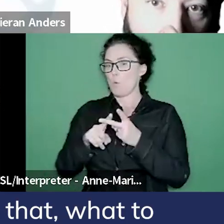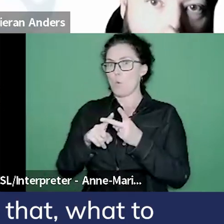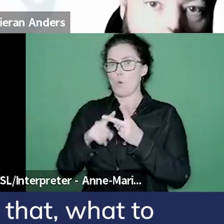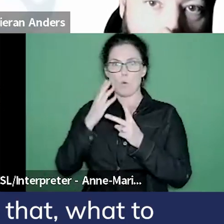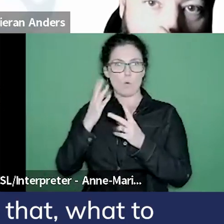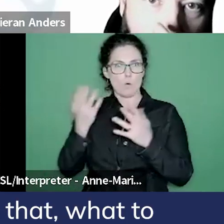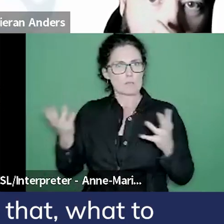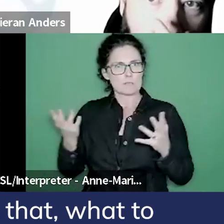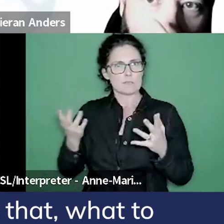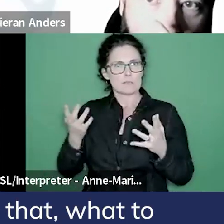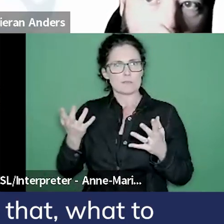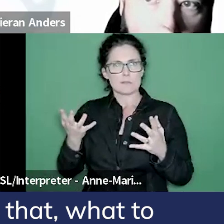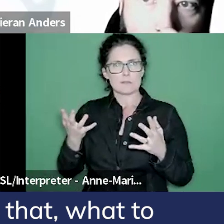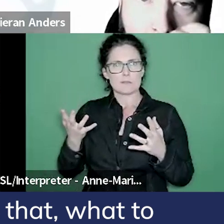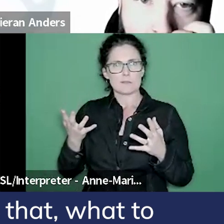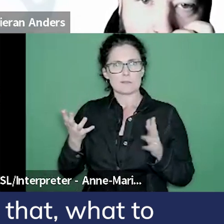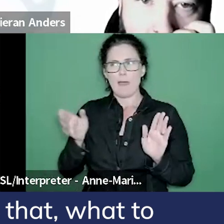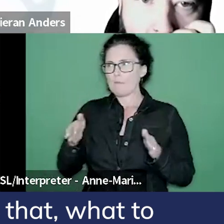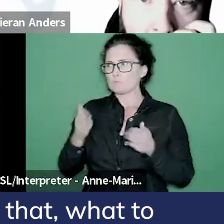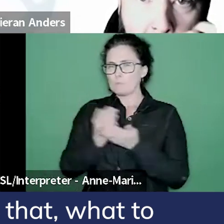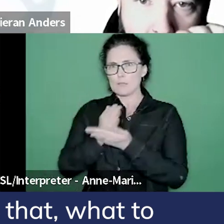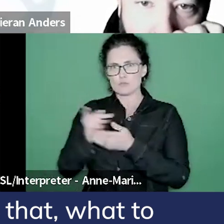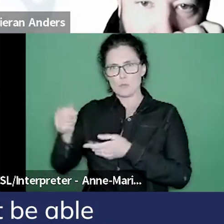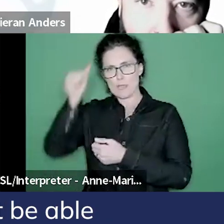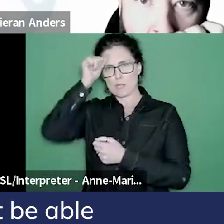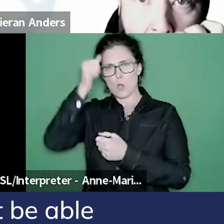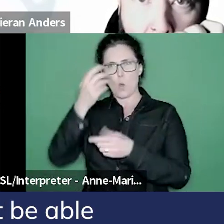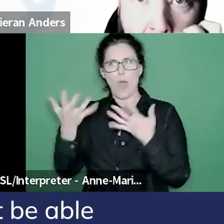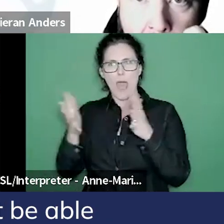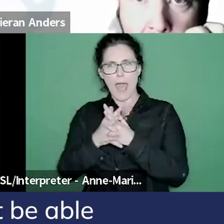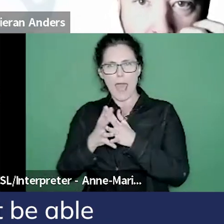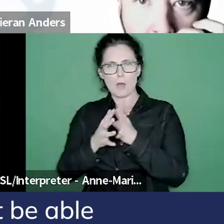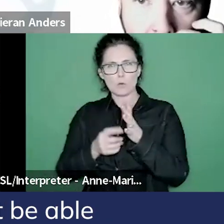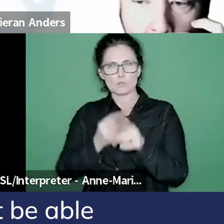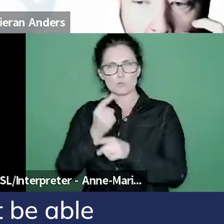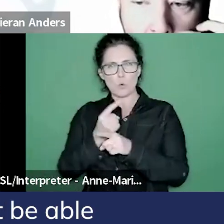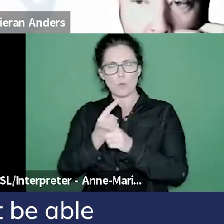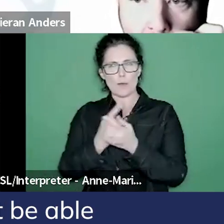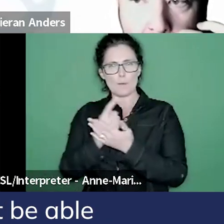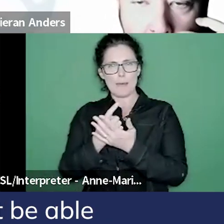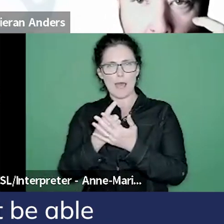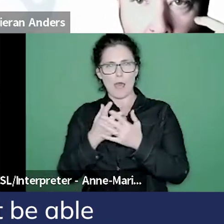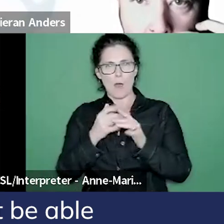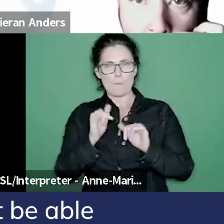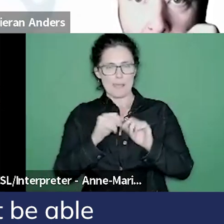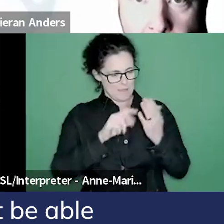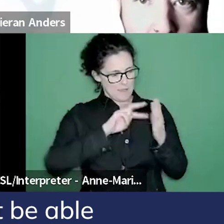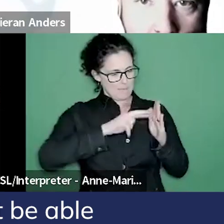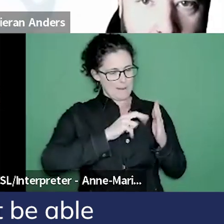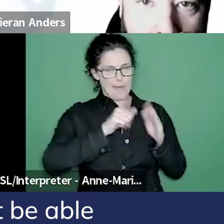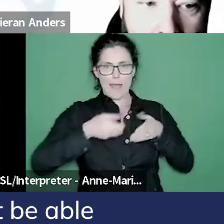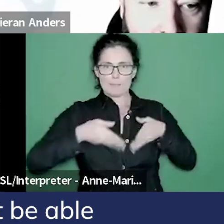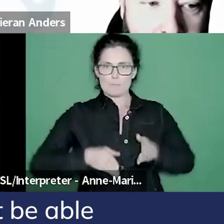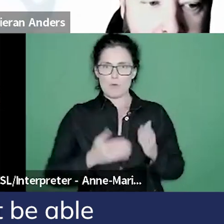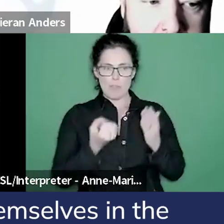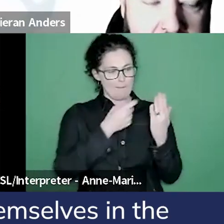to say, what feels right for them, that sort of thing, and then they might not be able to be able to influence